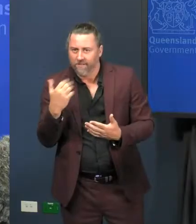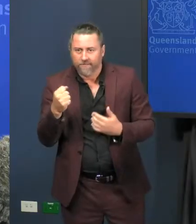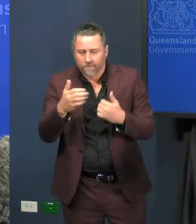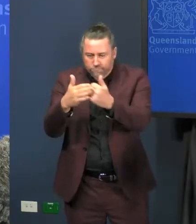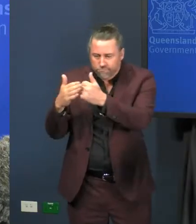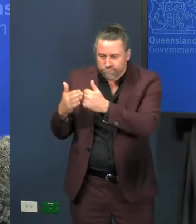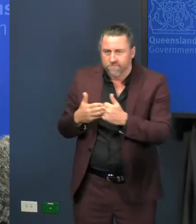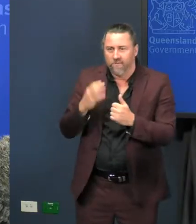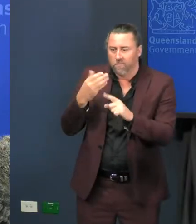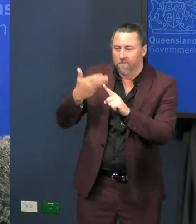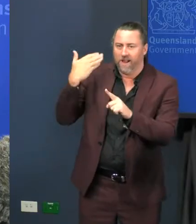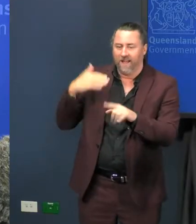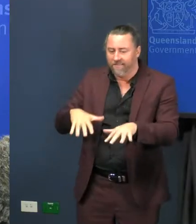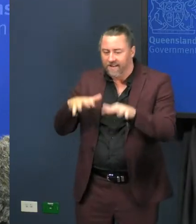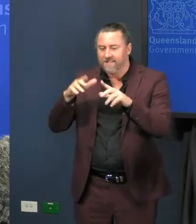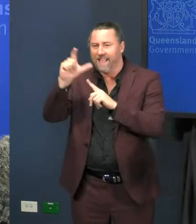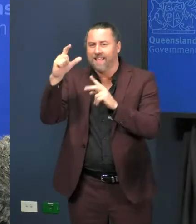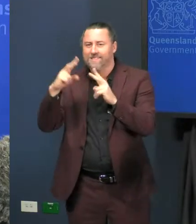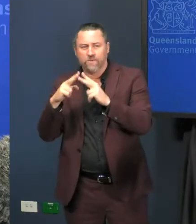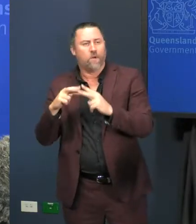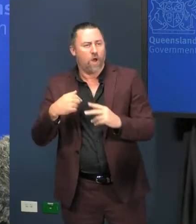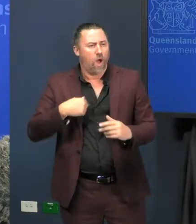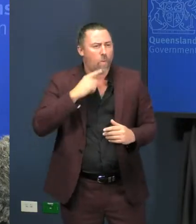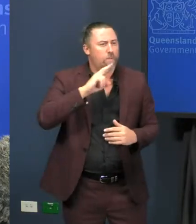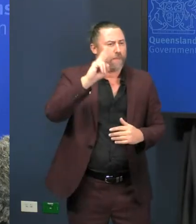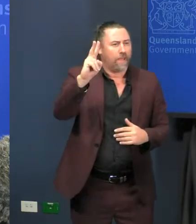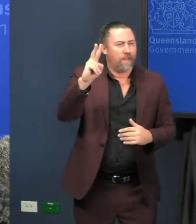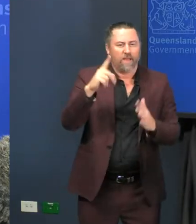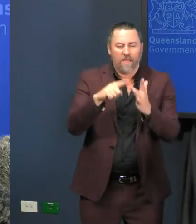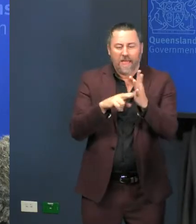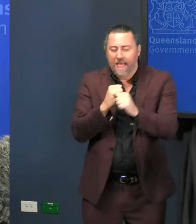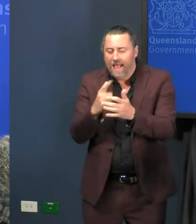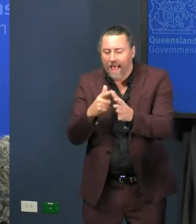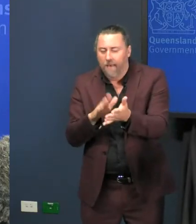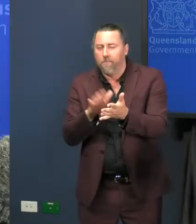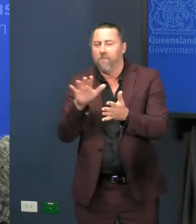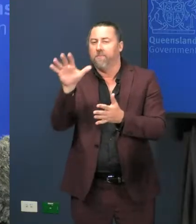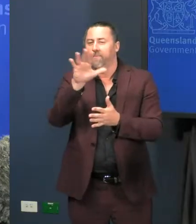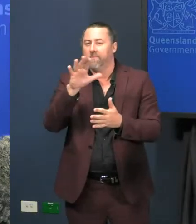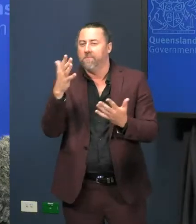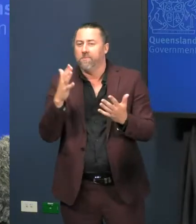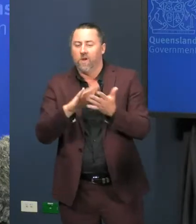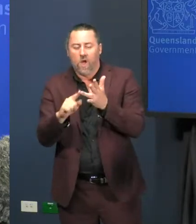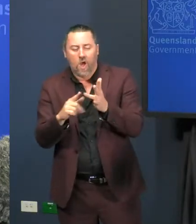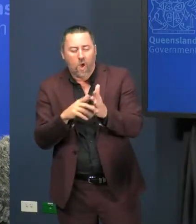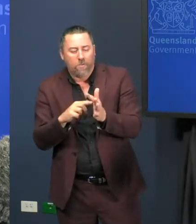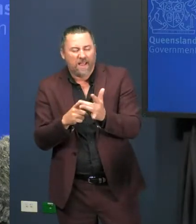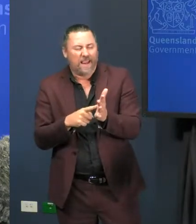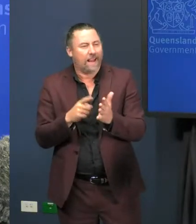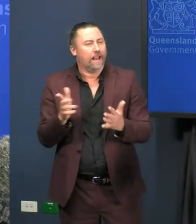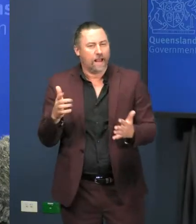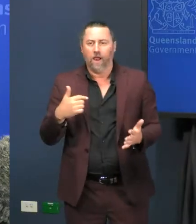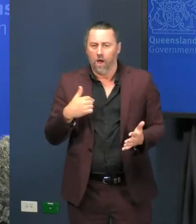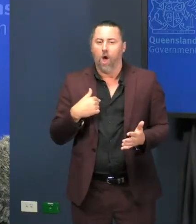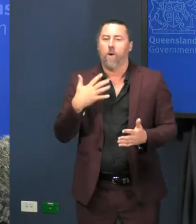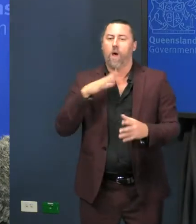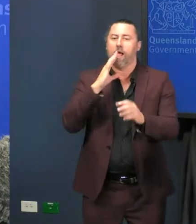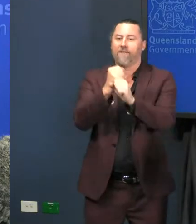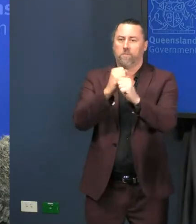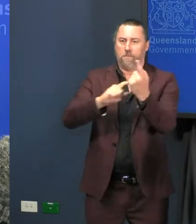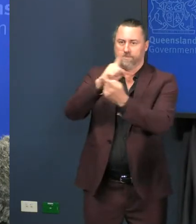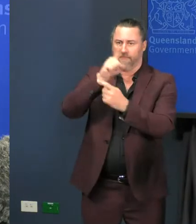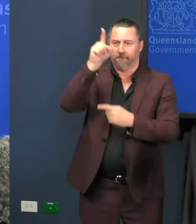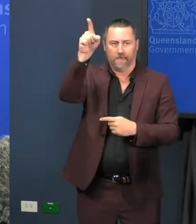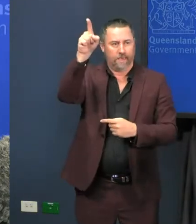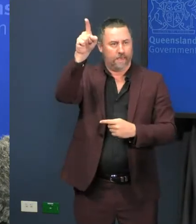recovery from the previous event. But I will go back and I will connect with those communities. And I wanted the Cabinet to still meet, and it's important